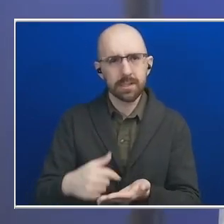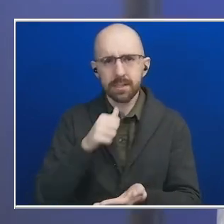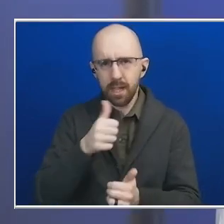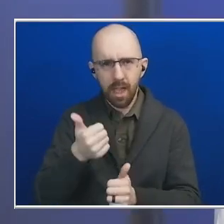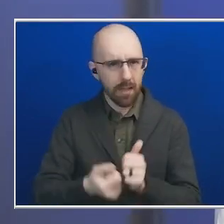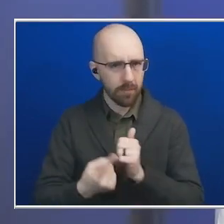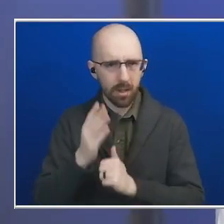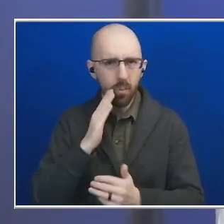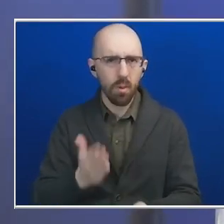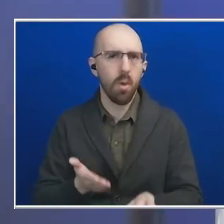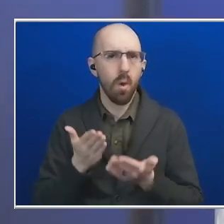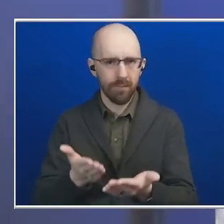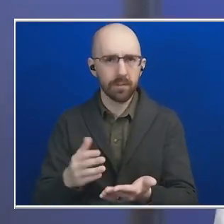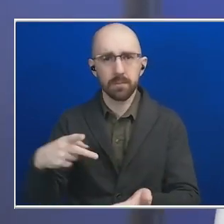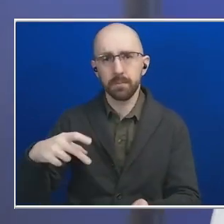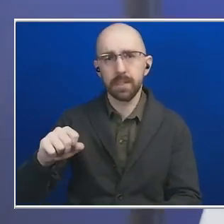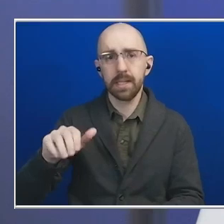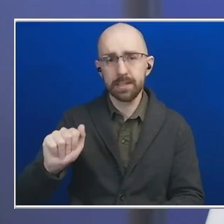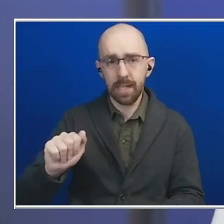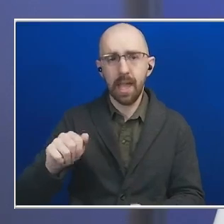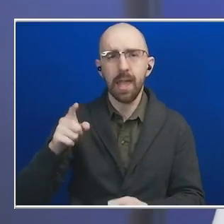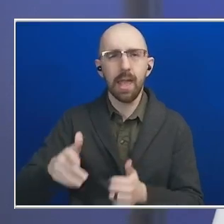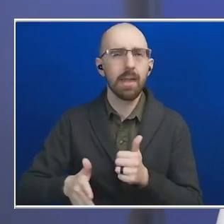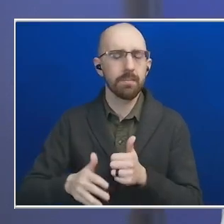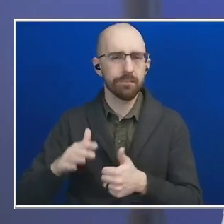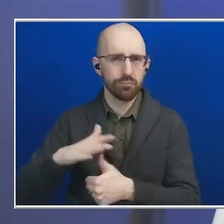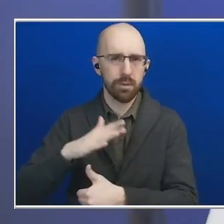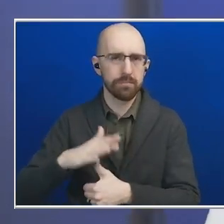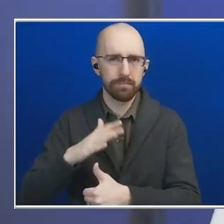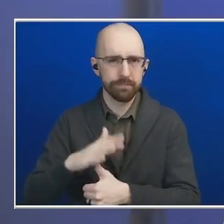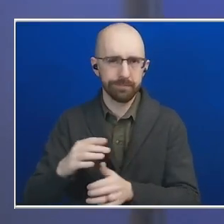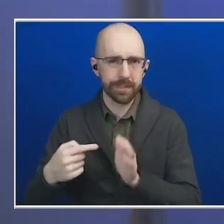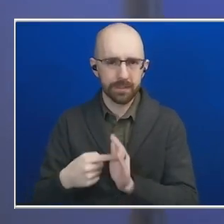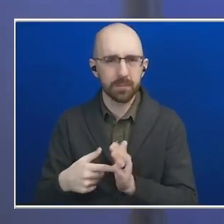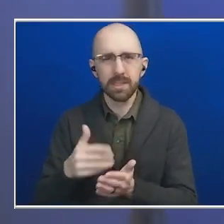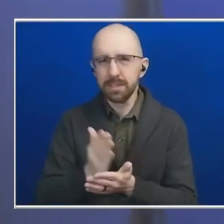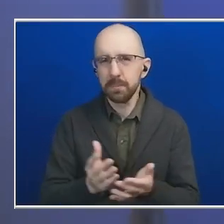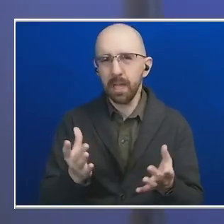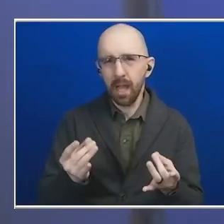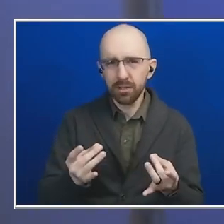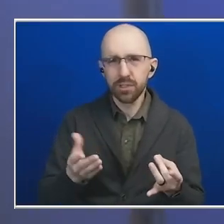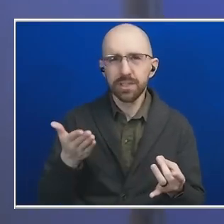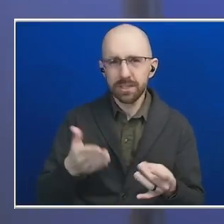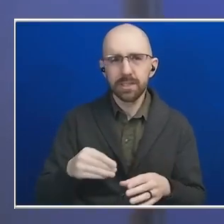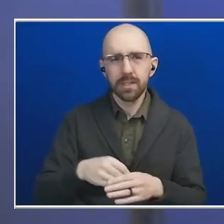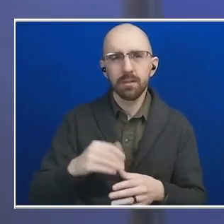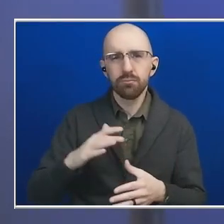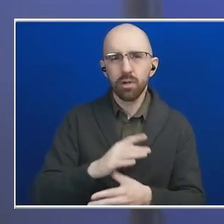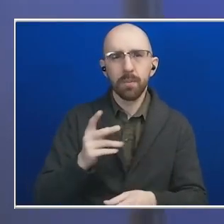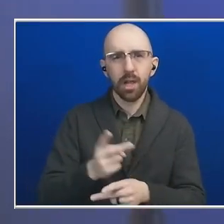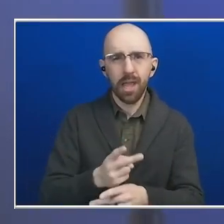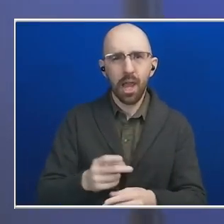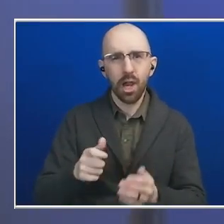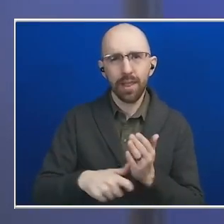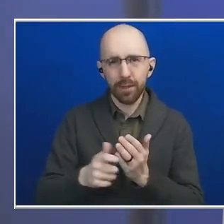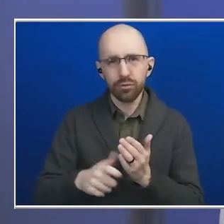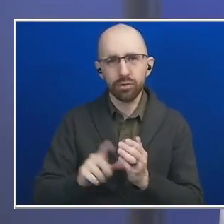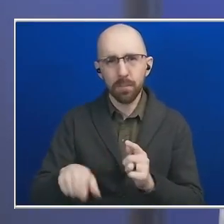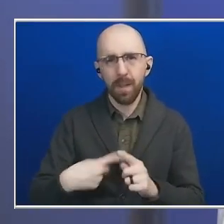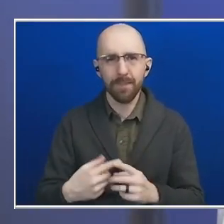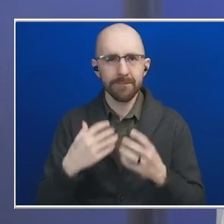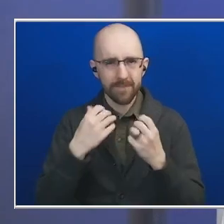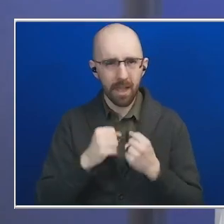So PSA being a prime example, there's some controversy that can exist in primary care literature about the value of doing that testing.